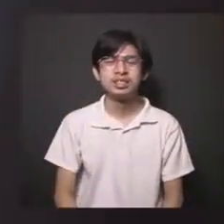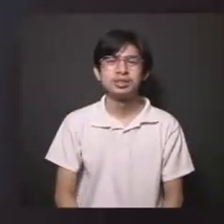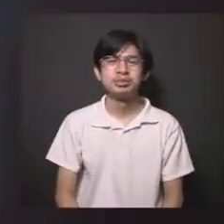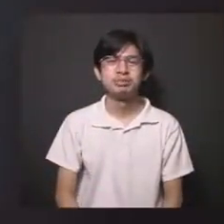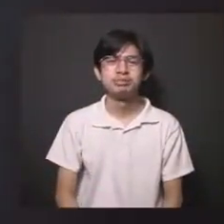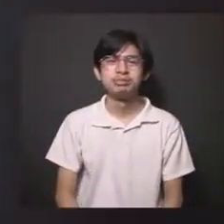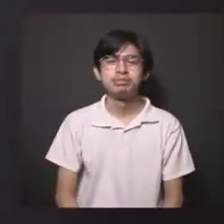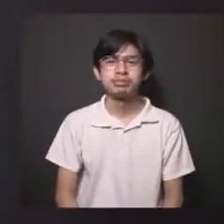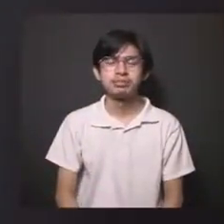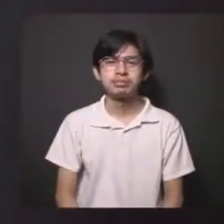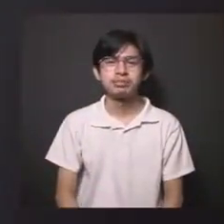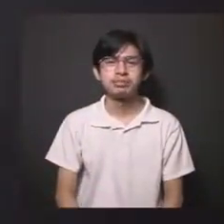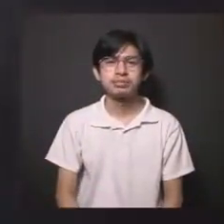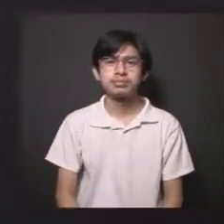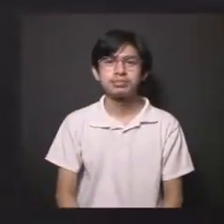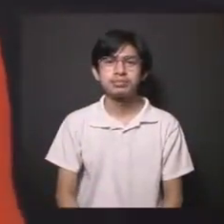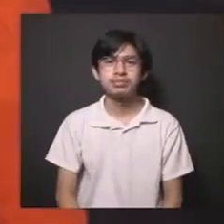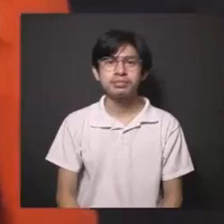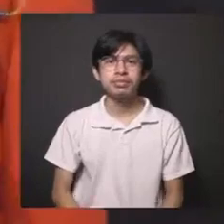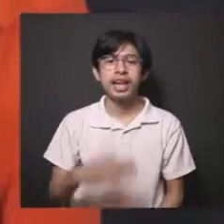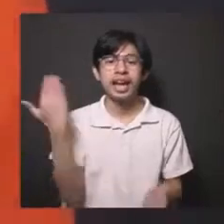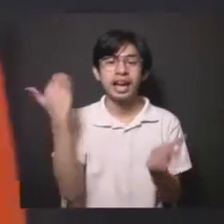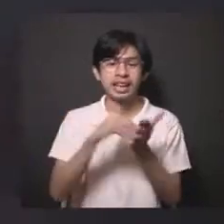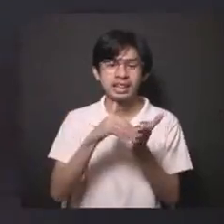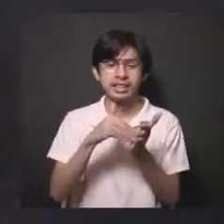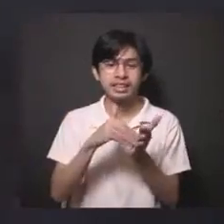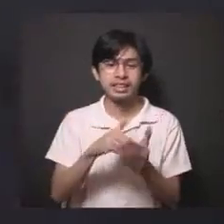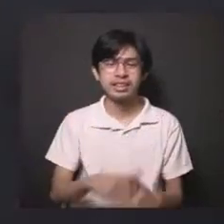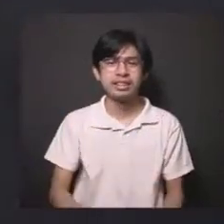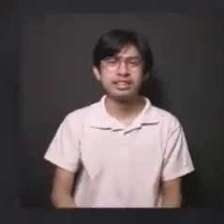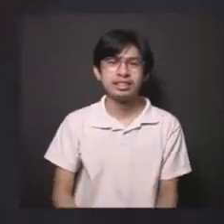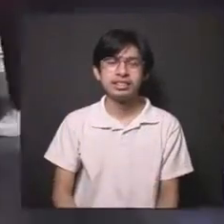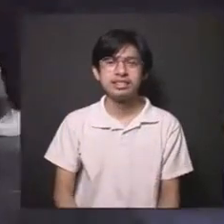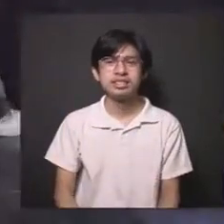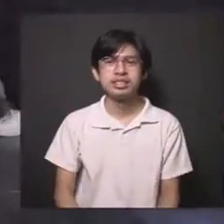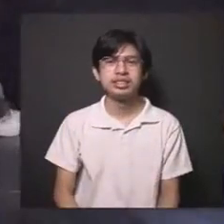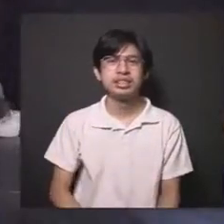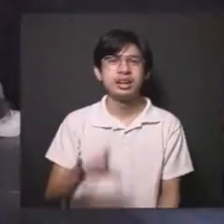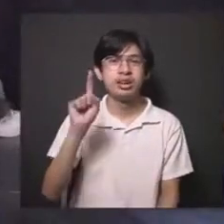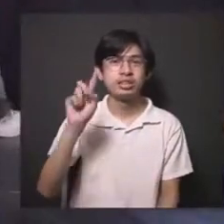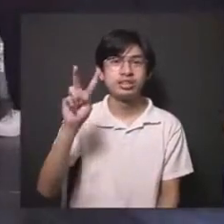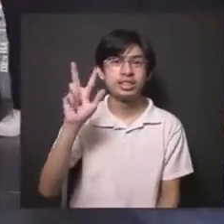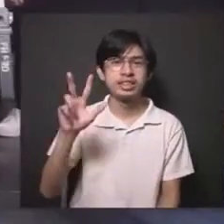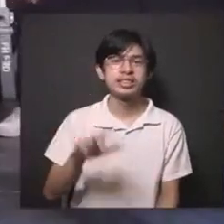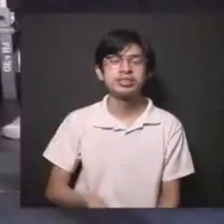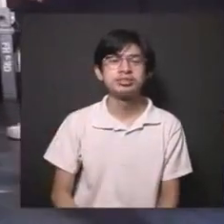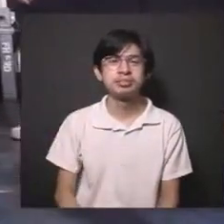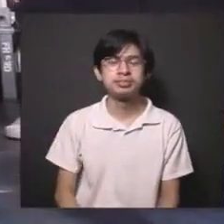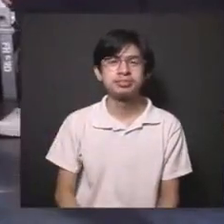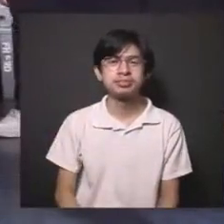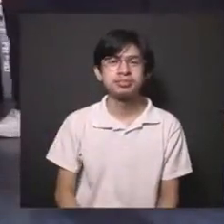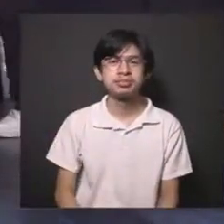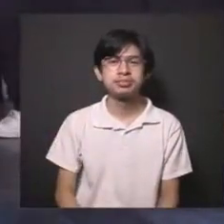Green ulit. Okay, everybody count 1, 2, 3. He got the color green. Either it's juicy pear or booger.